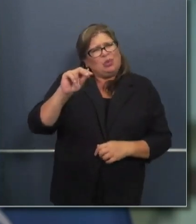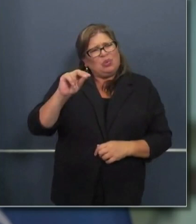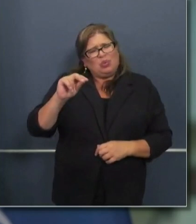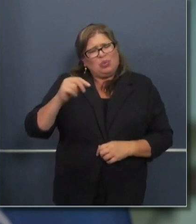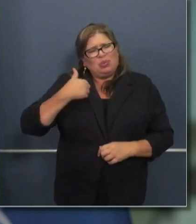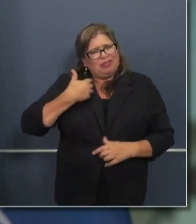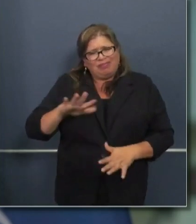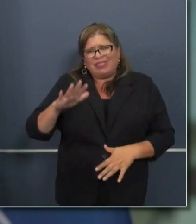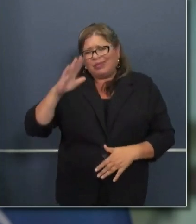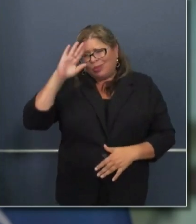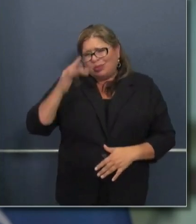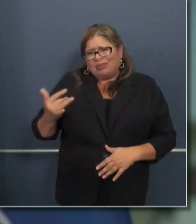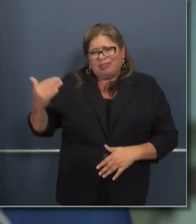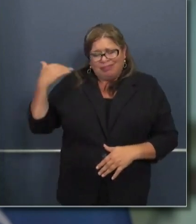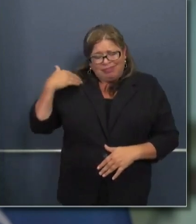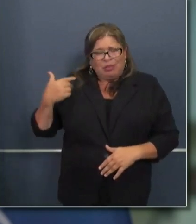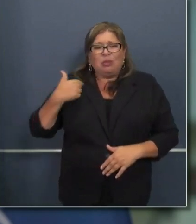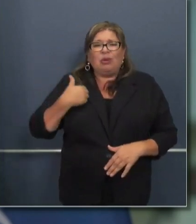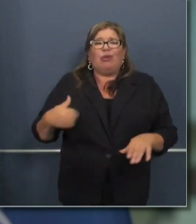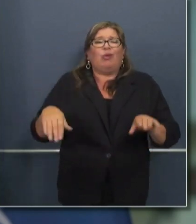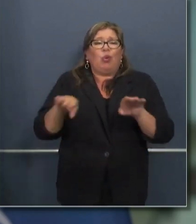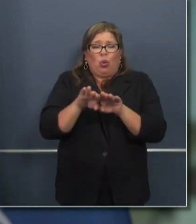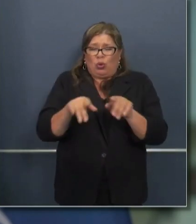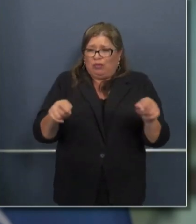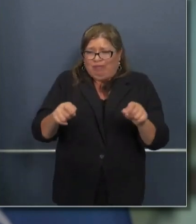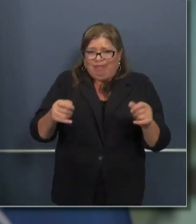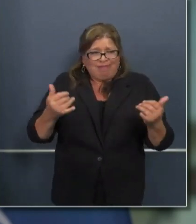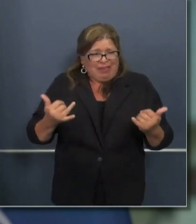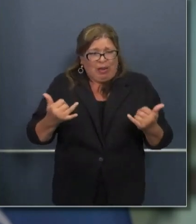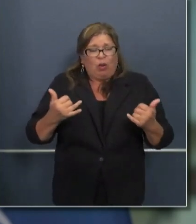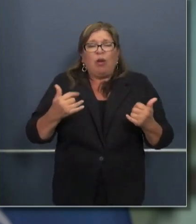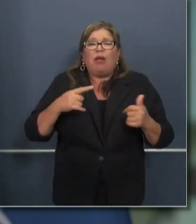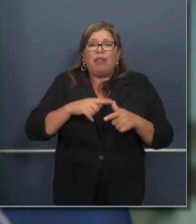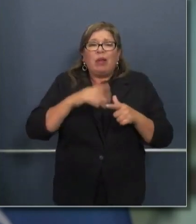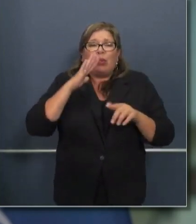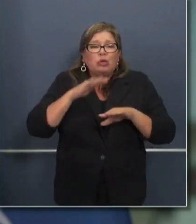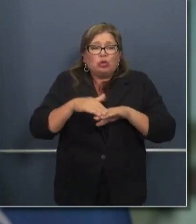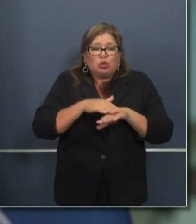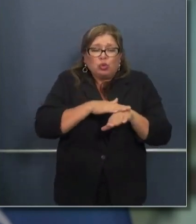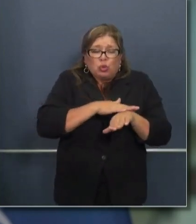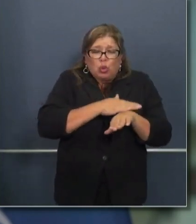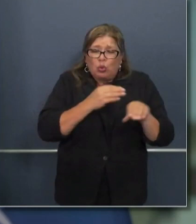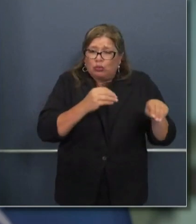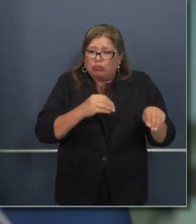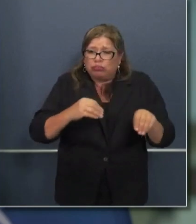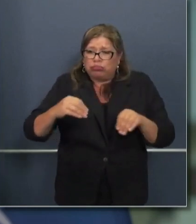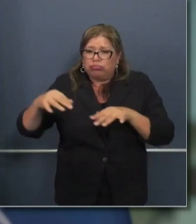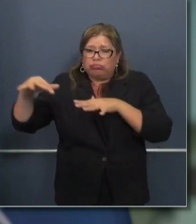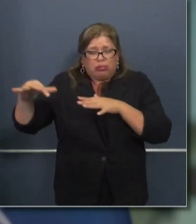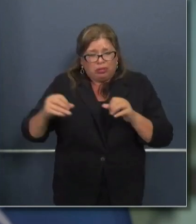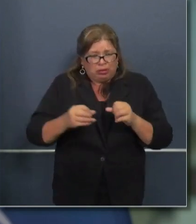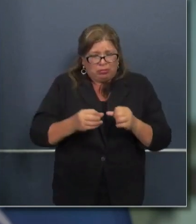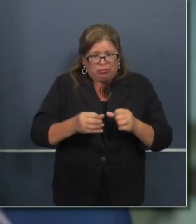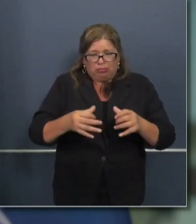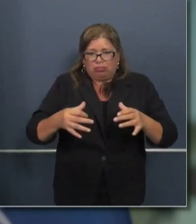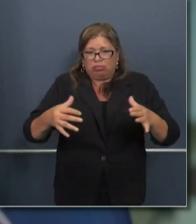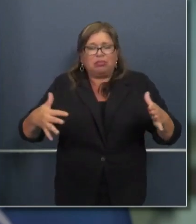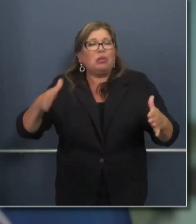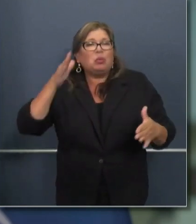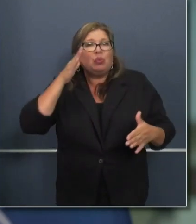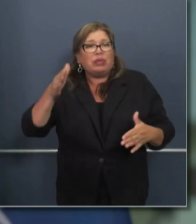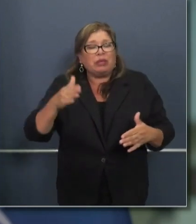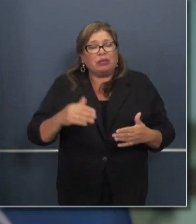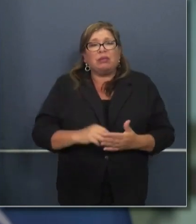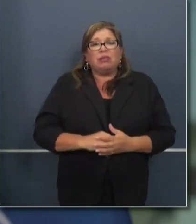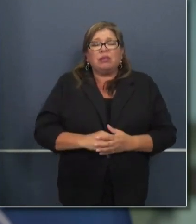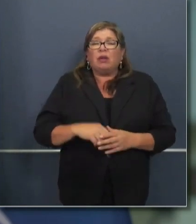in a safe reopening of our economy. We've said that guidelines don't mean go. We said that when we put the guidelines